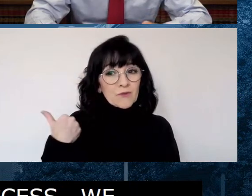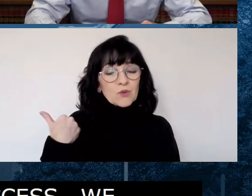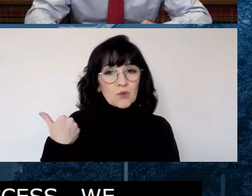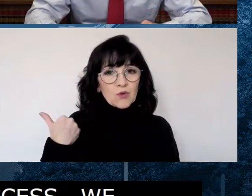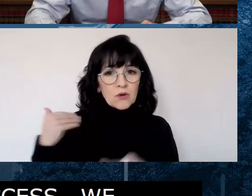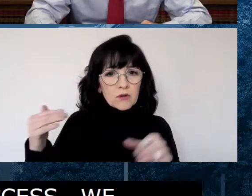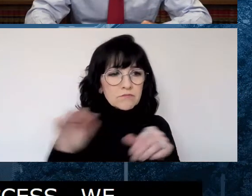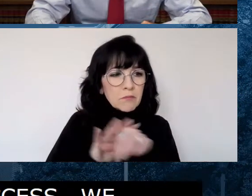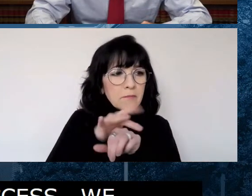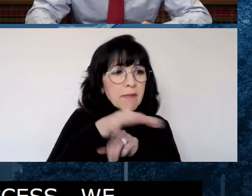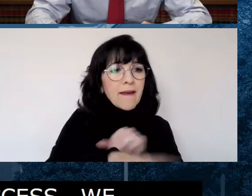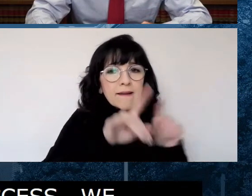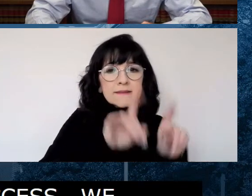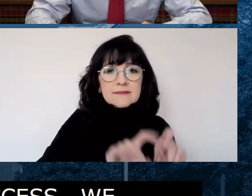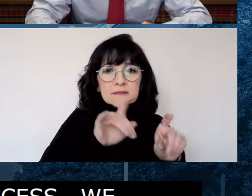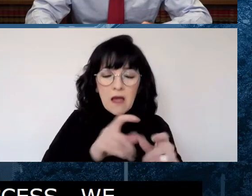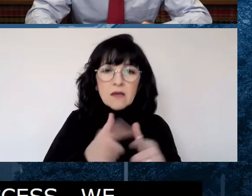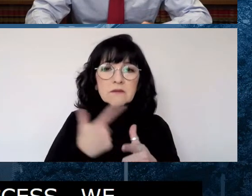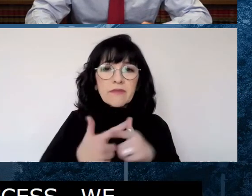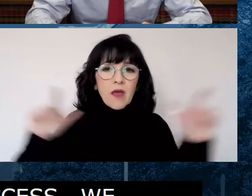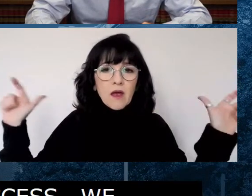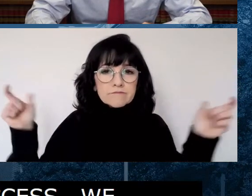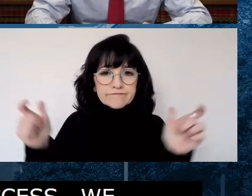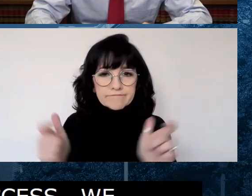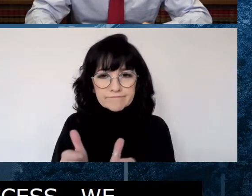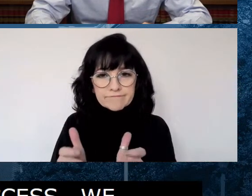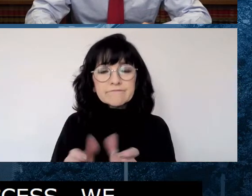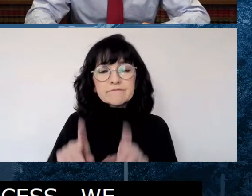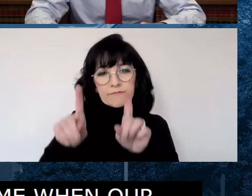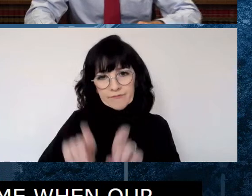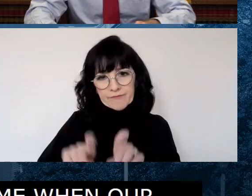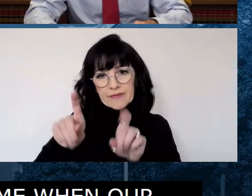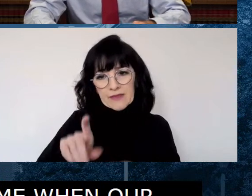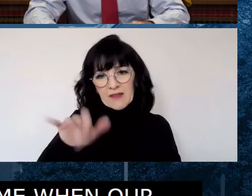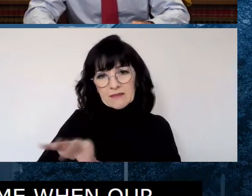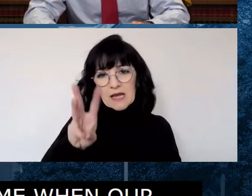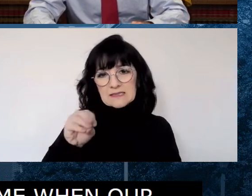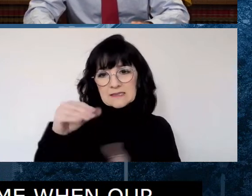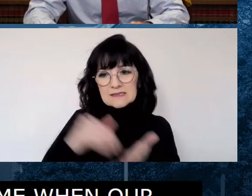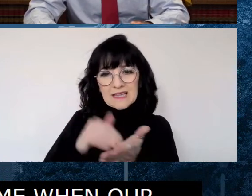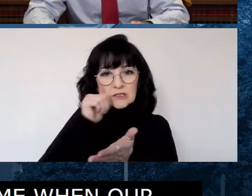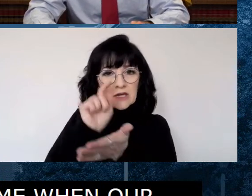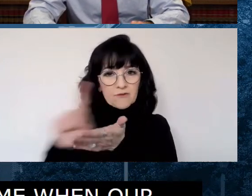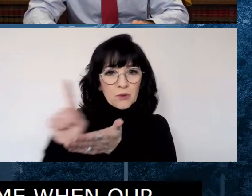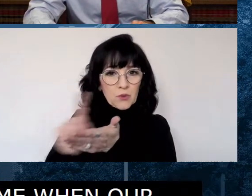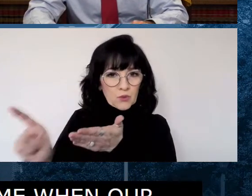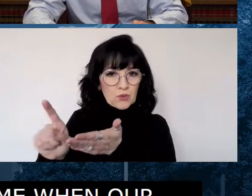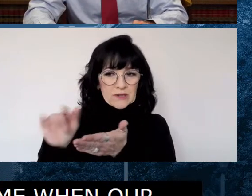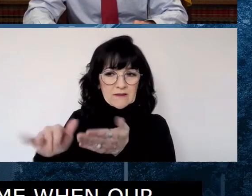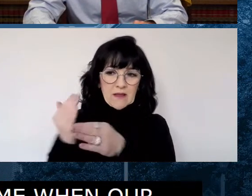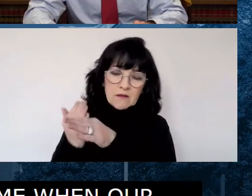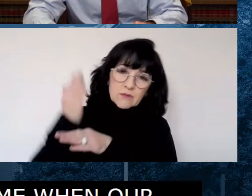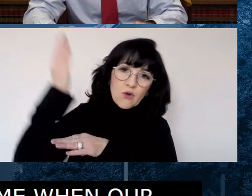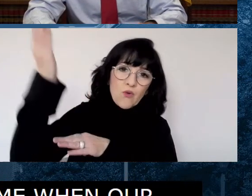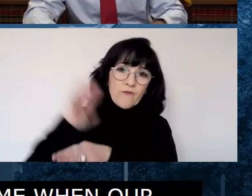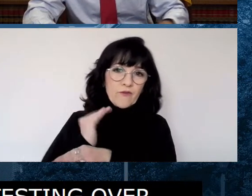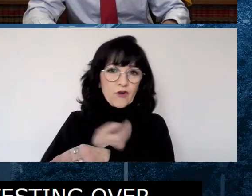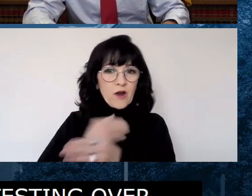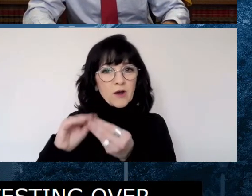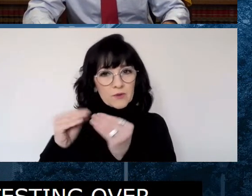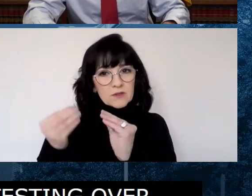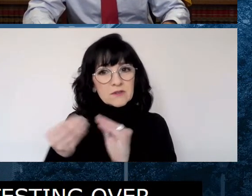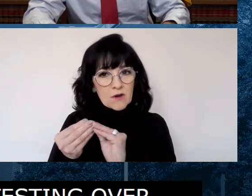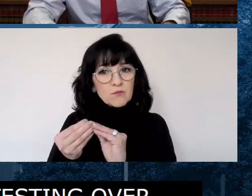over 60,000 a week, which far exceeded what we expected to do in our capacity there.